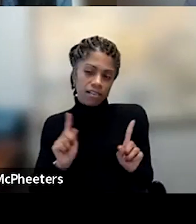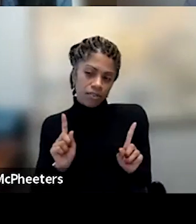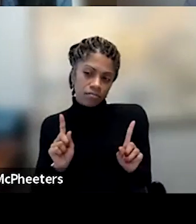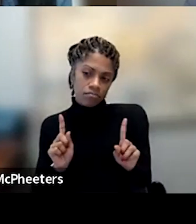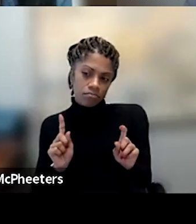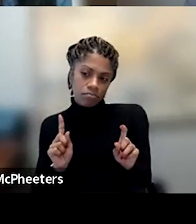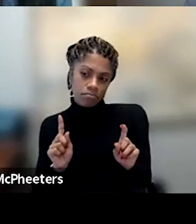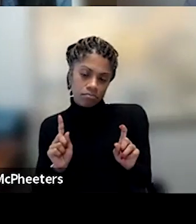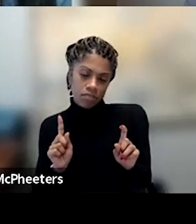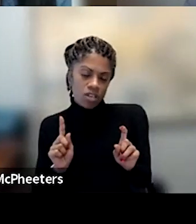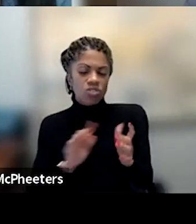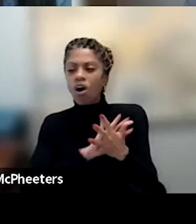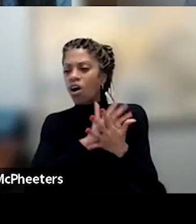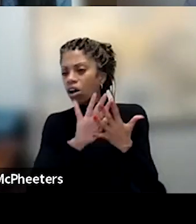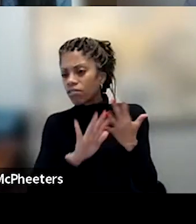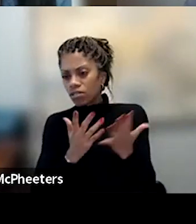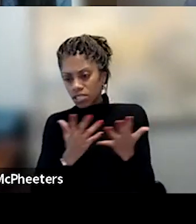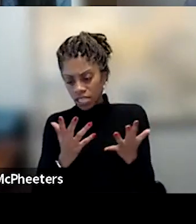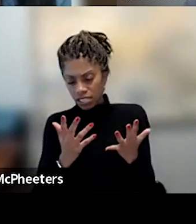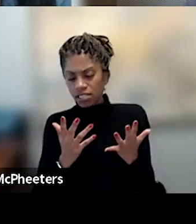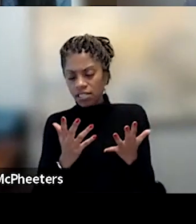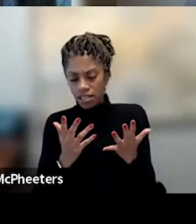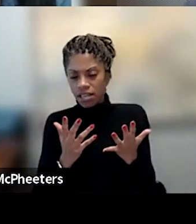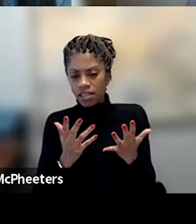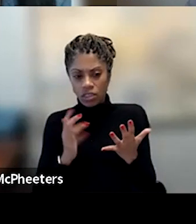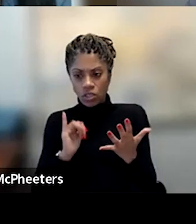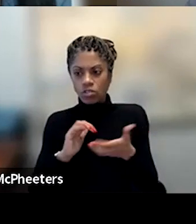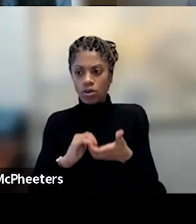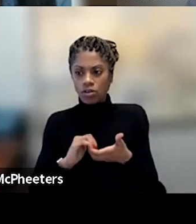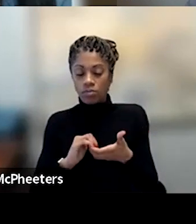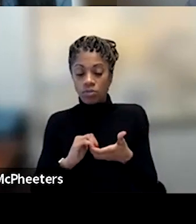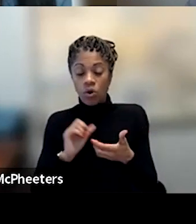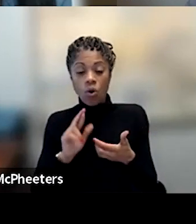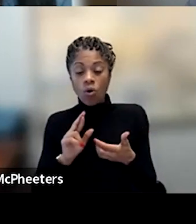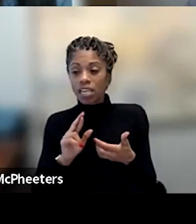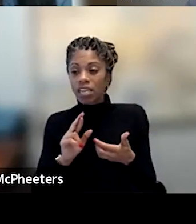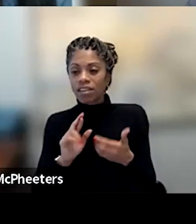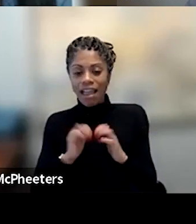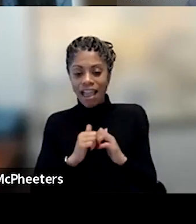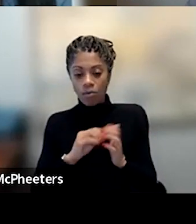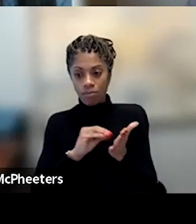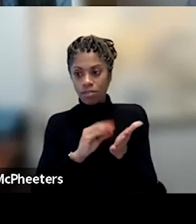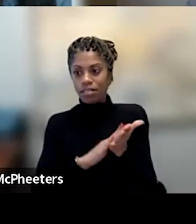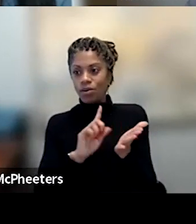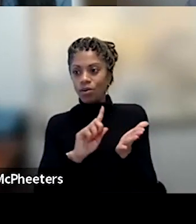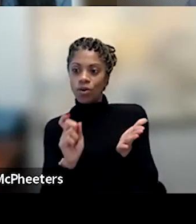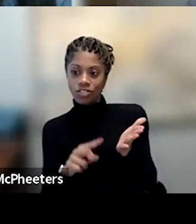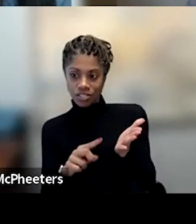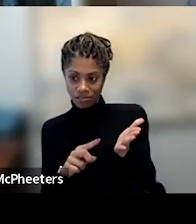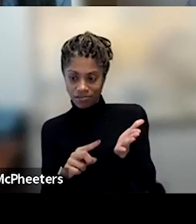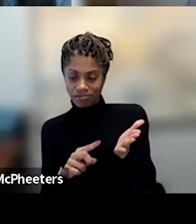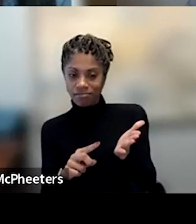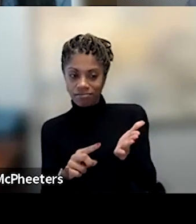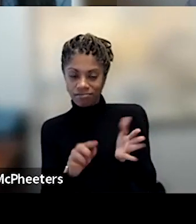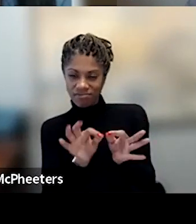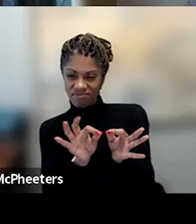those partnerships where we are ritualizing those questions and trying to establish some facts on which we